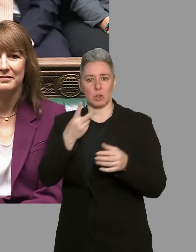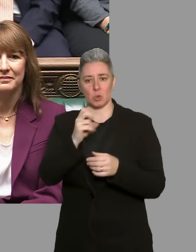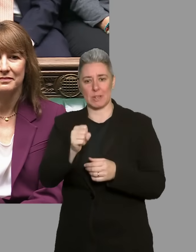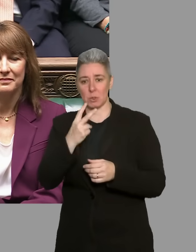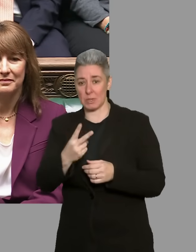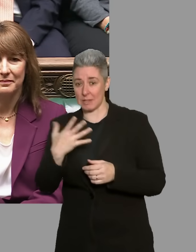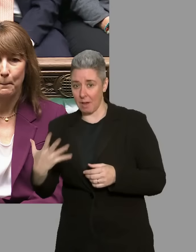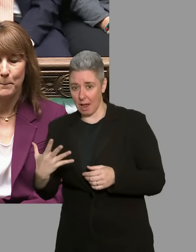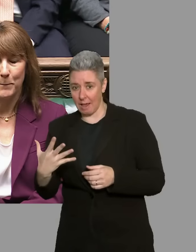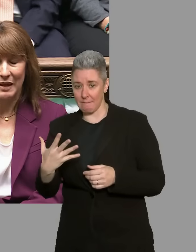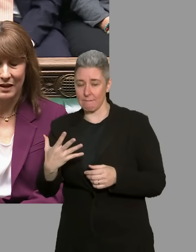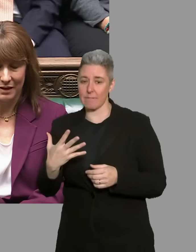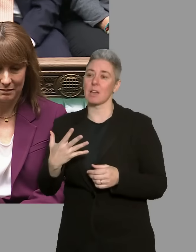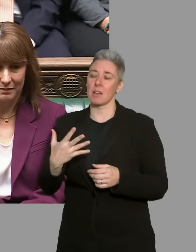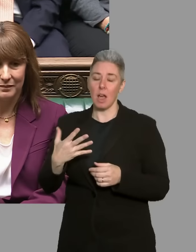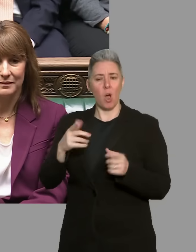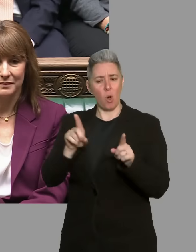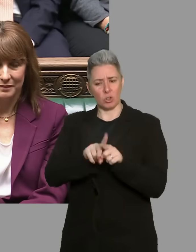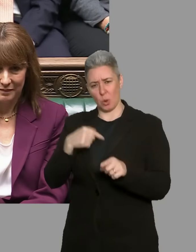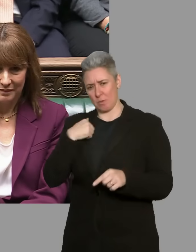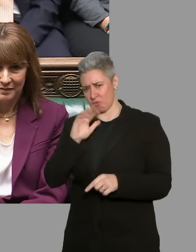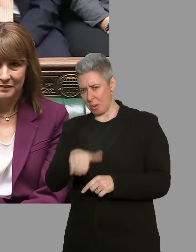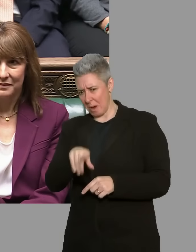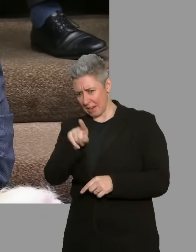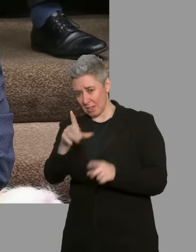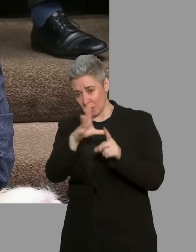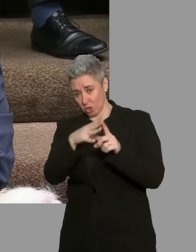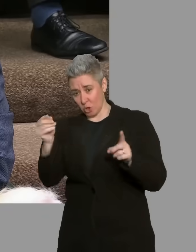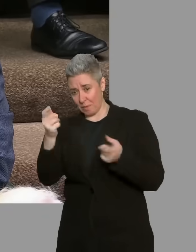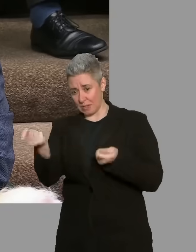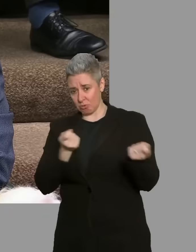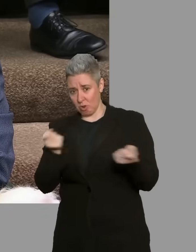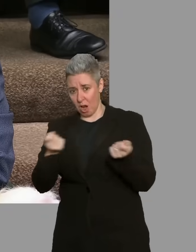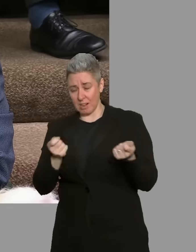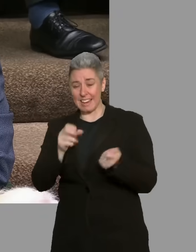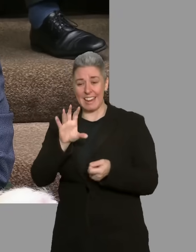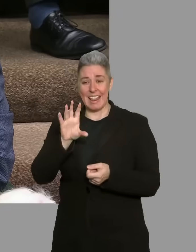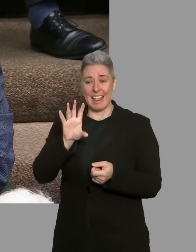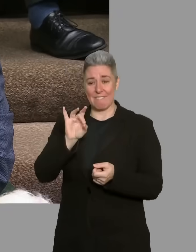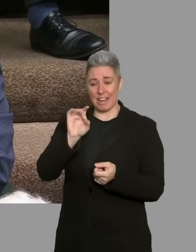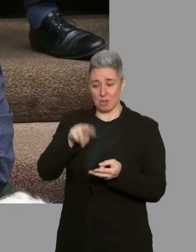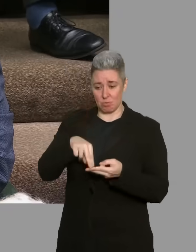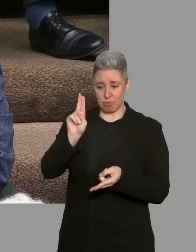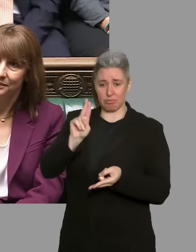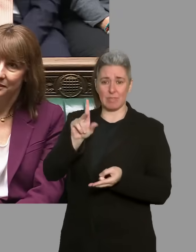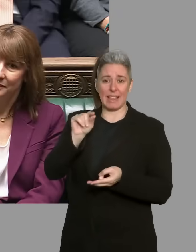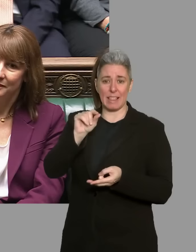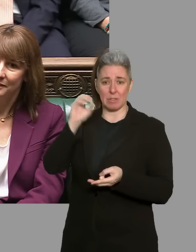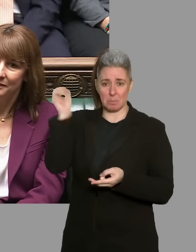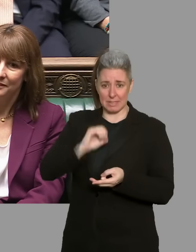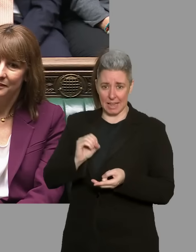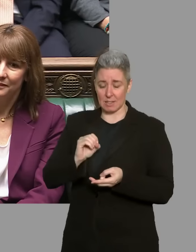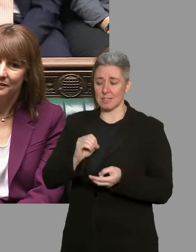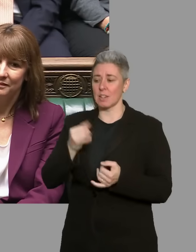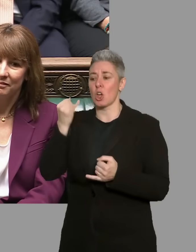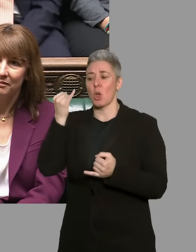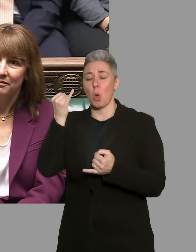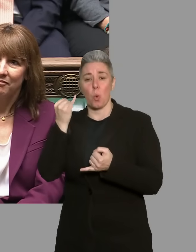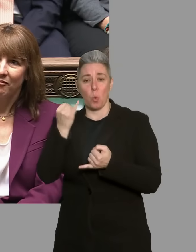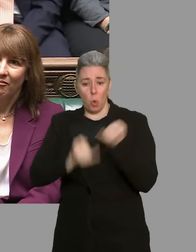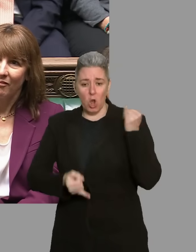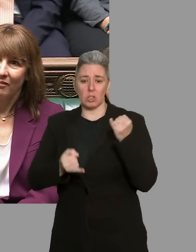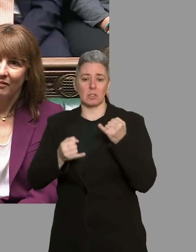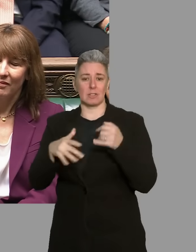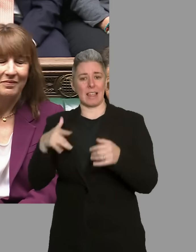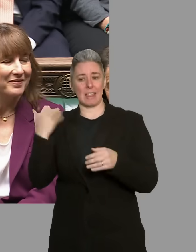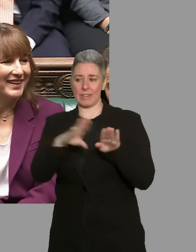we had inflation at 11%, the worst parliament on living standards on record, and the Leader of the Opposition thinks that Liz Truss